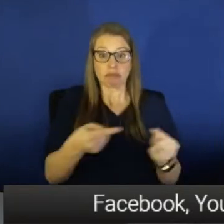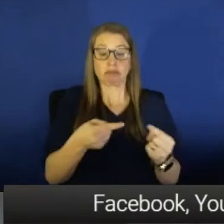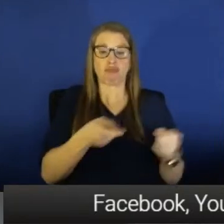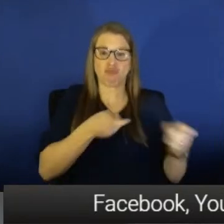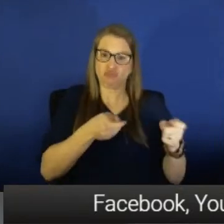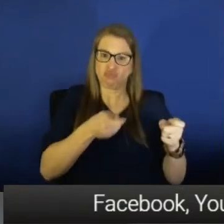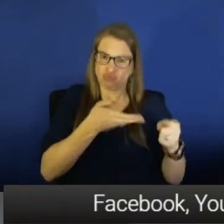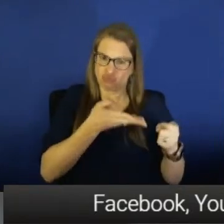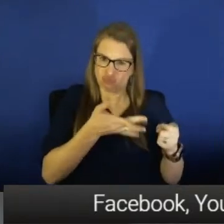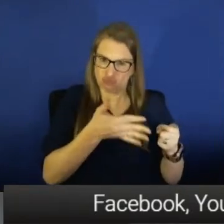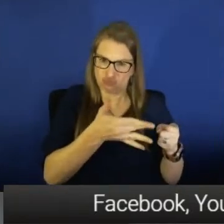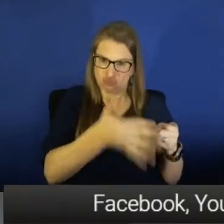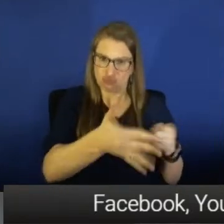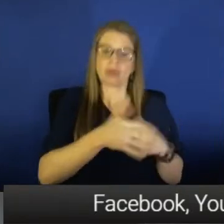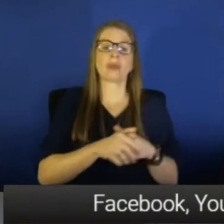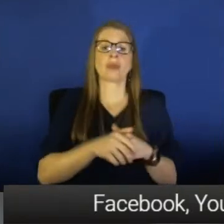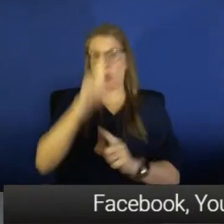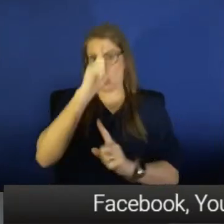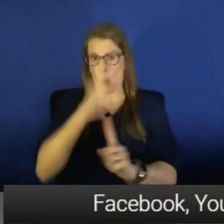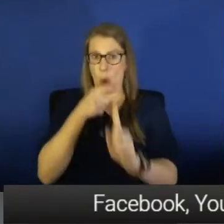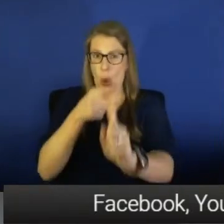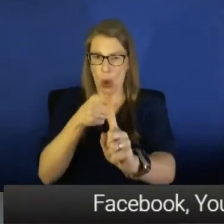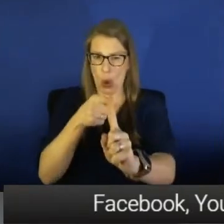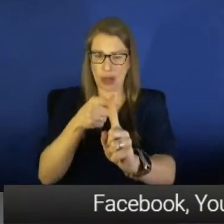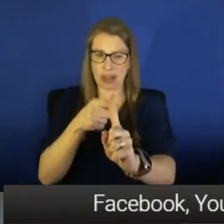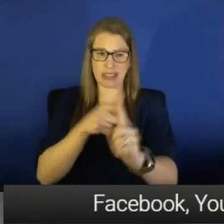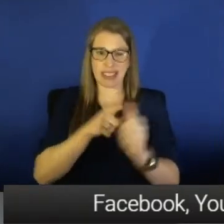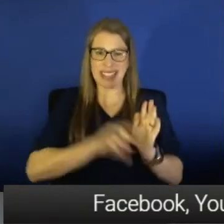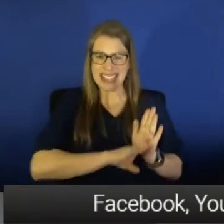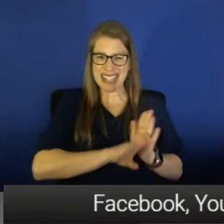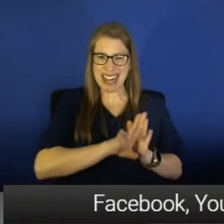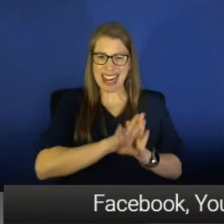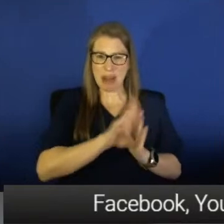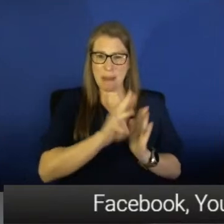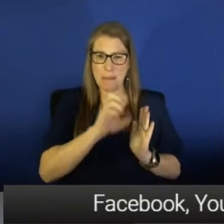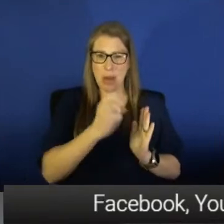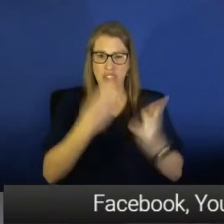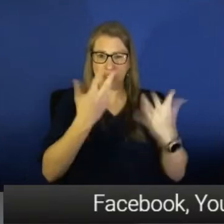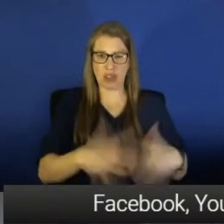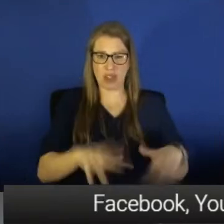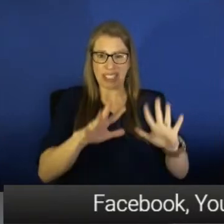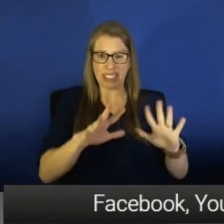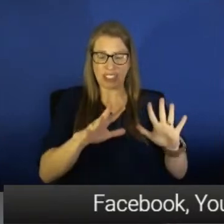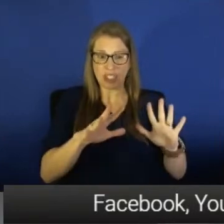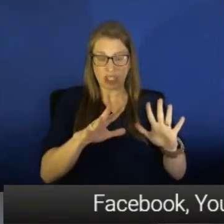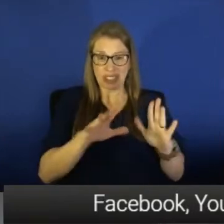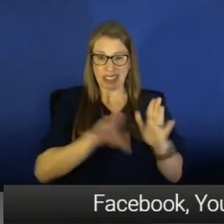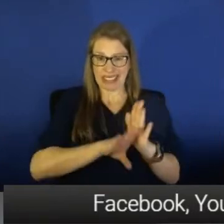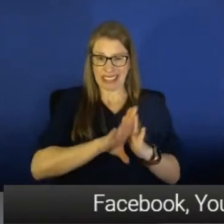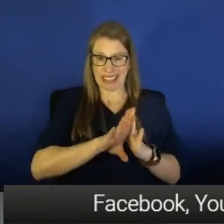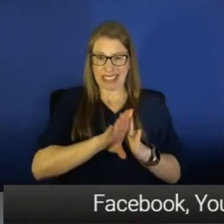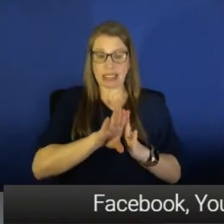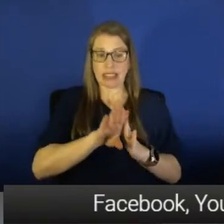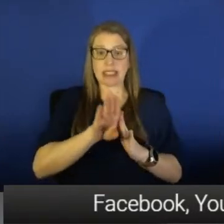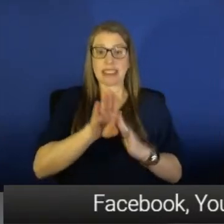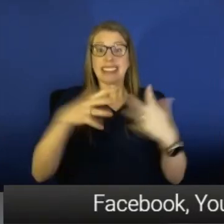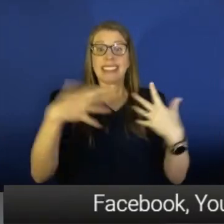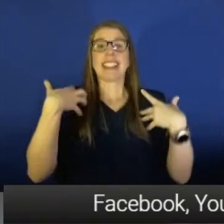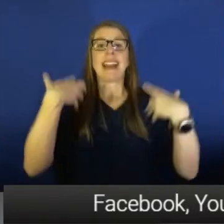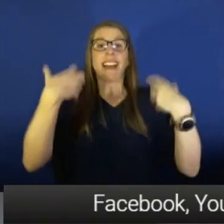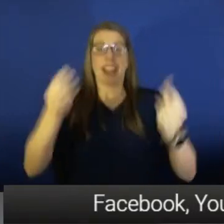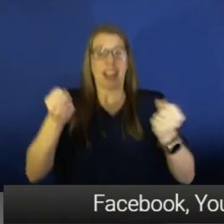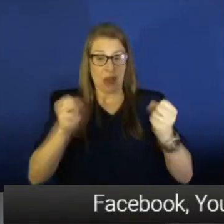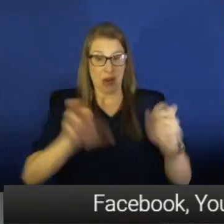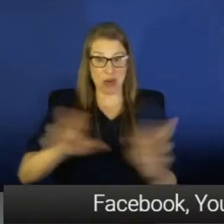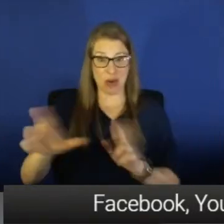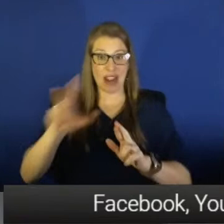along the way, with the goal always being to peak in March and have everybody at their ultimate health, where you can get them ready